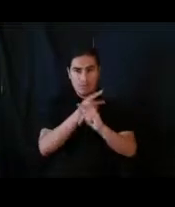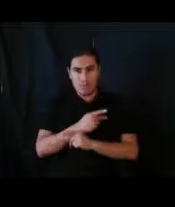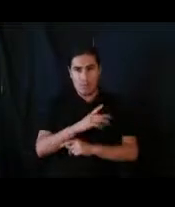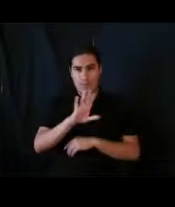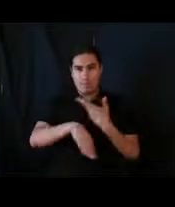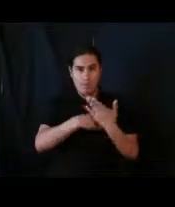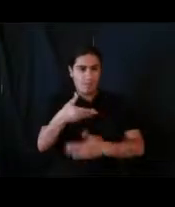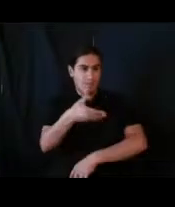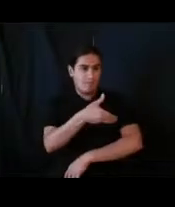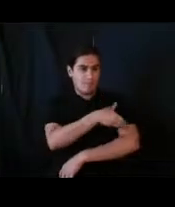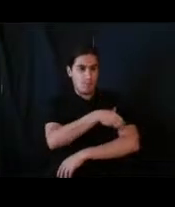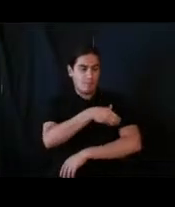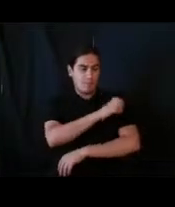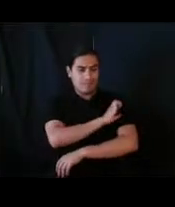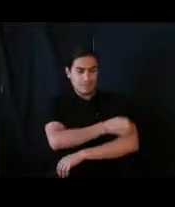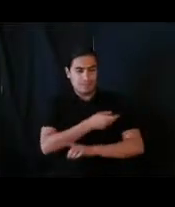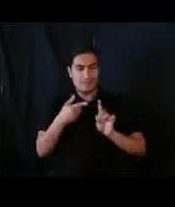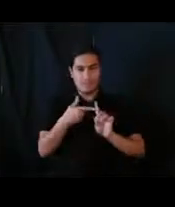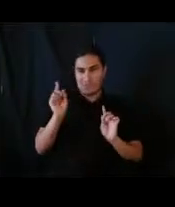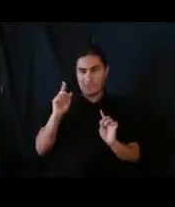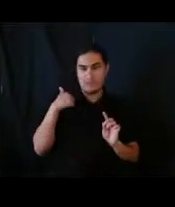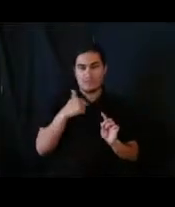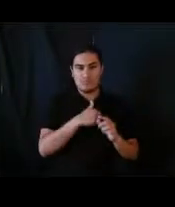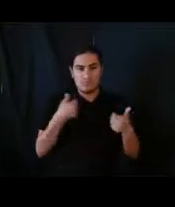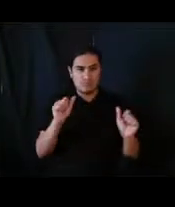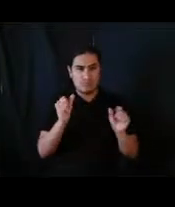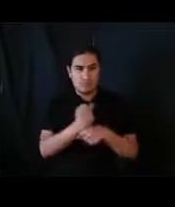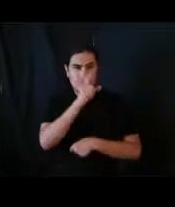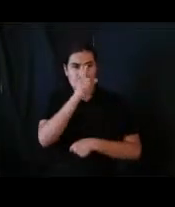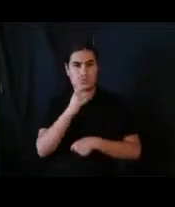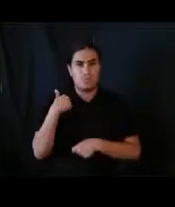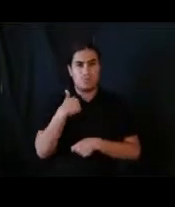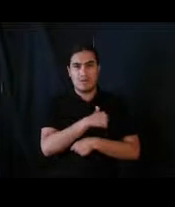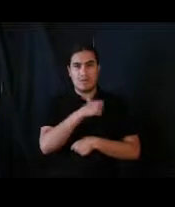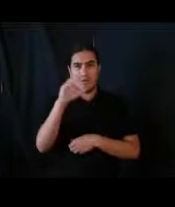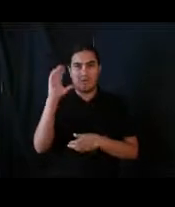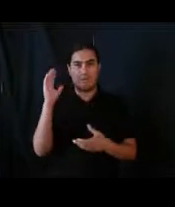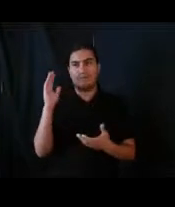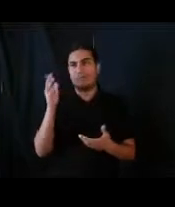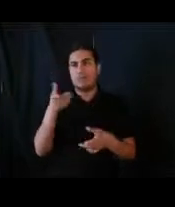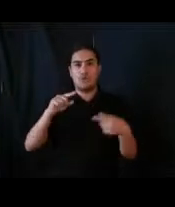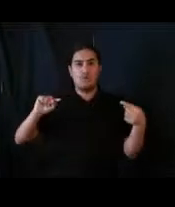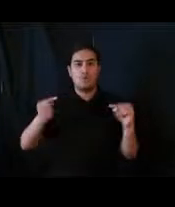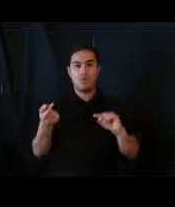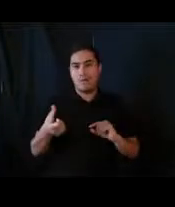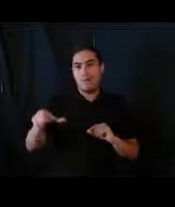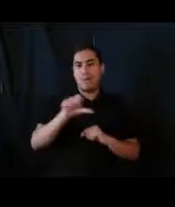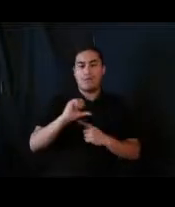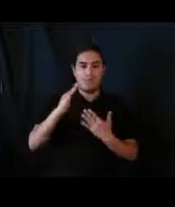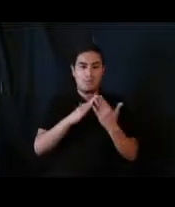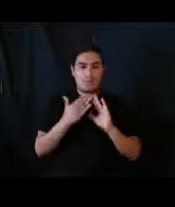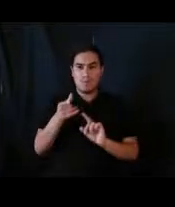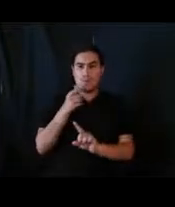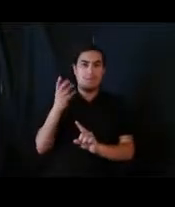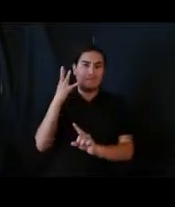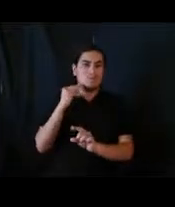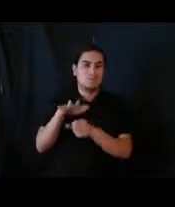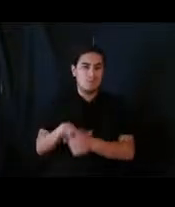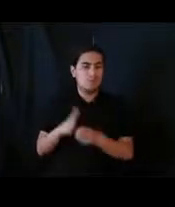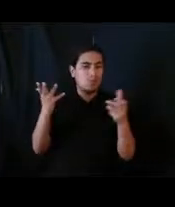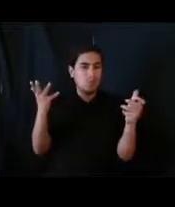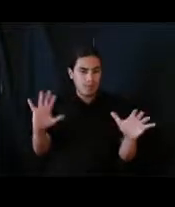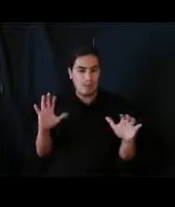power and we're trying to make sure we don't further disadvantage communities that are already disadvantaged what